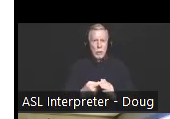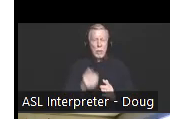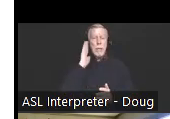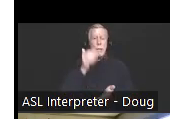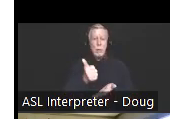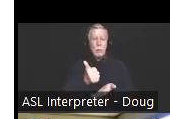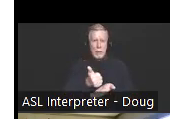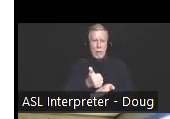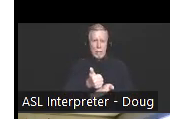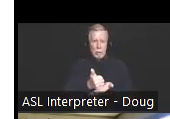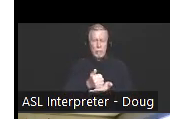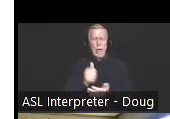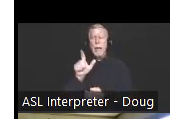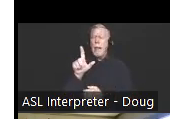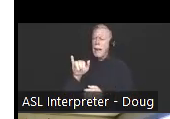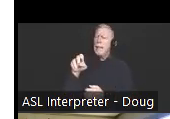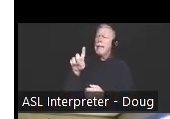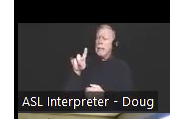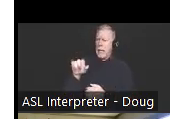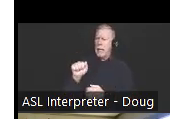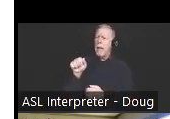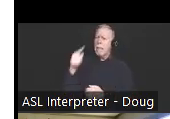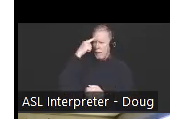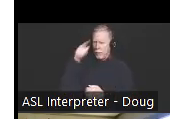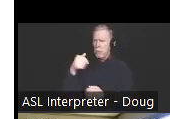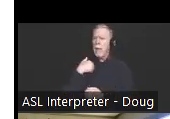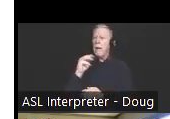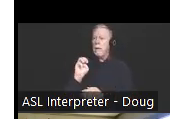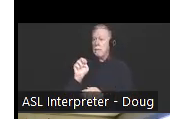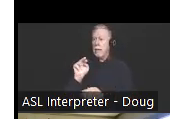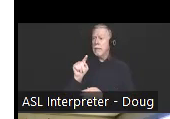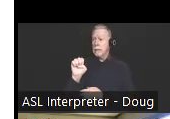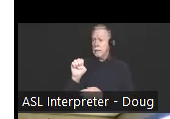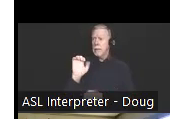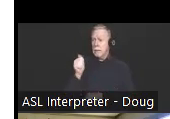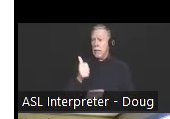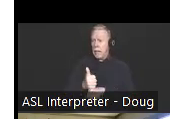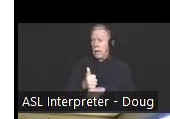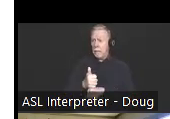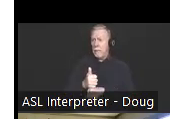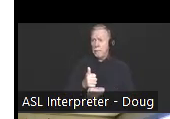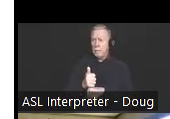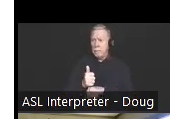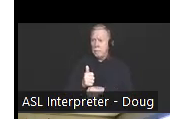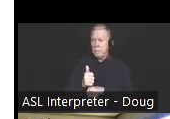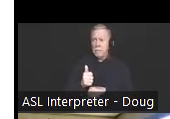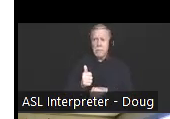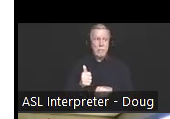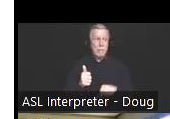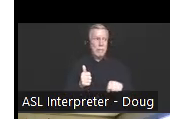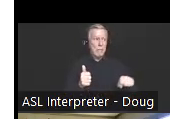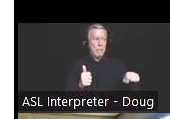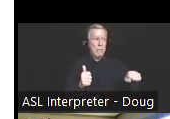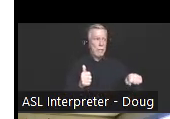and Lydia, I think you have the Menti set up I for the do. group. Yeah, we're going to do